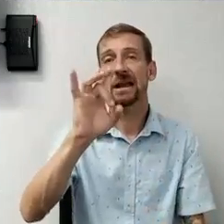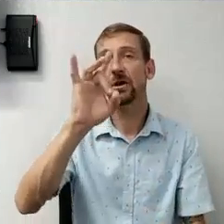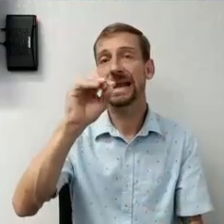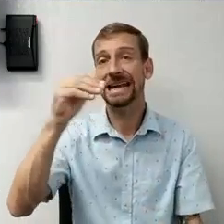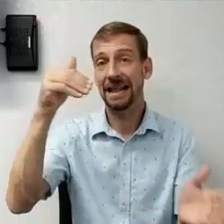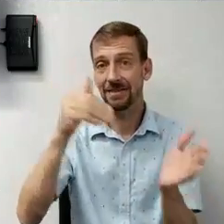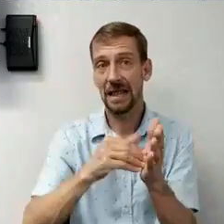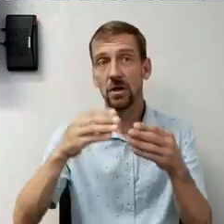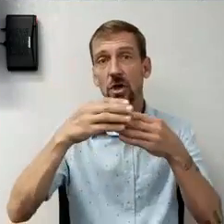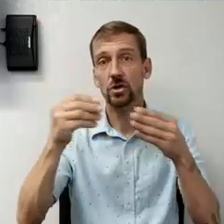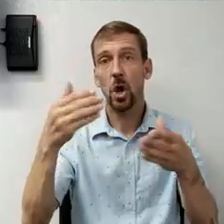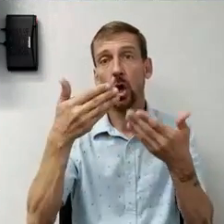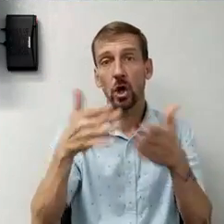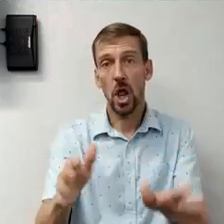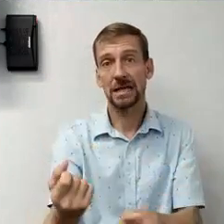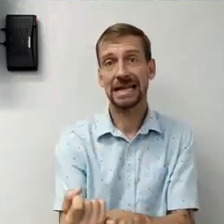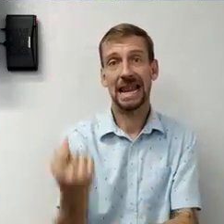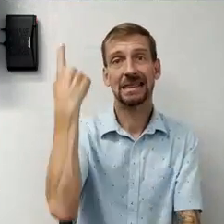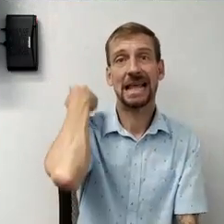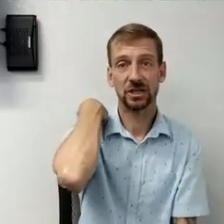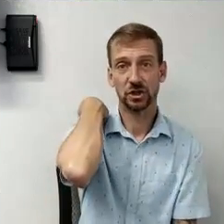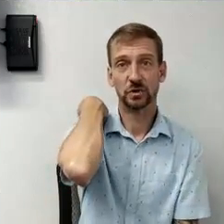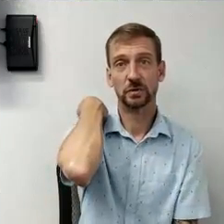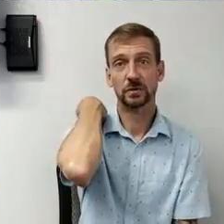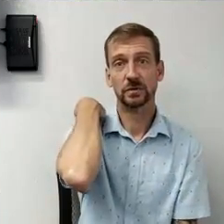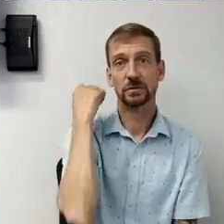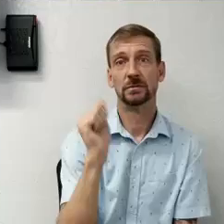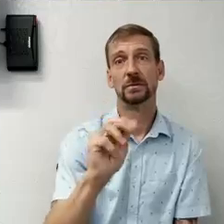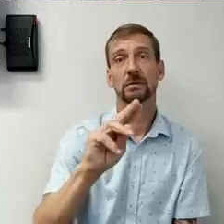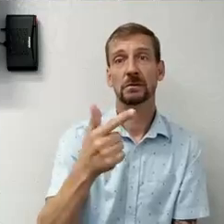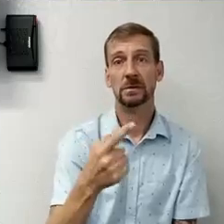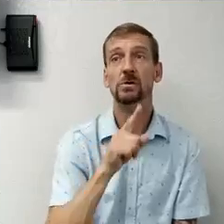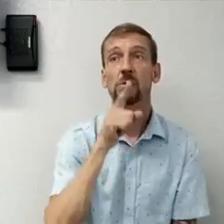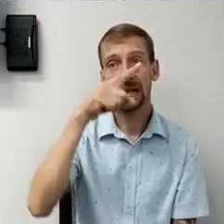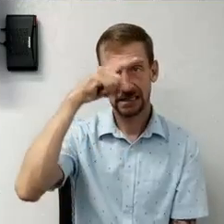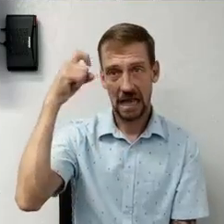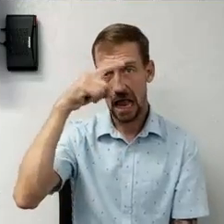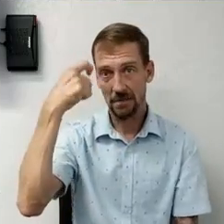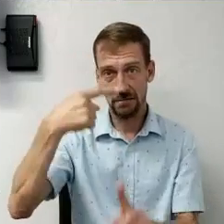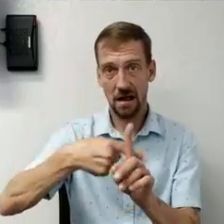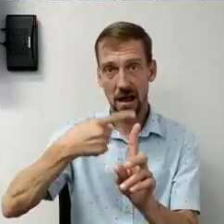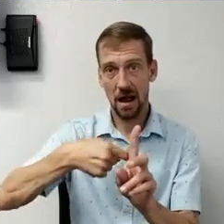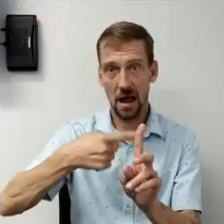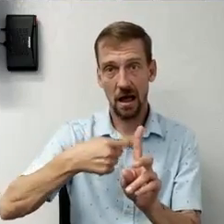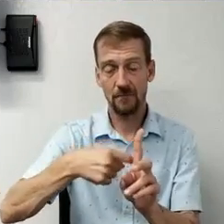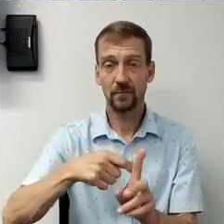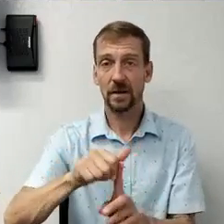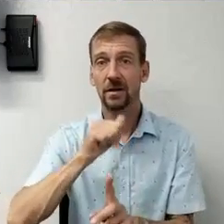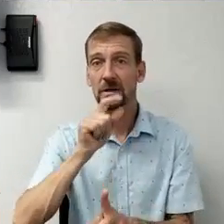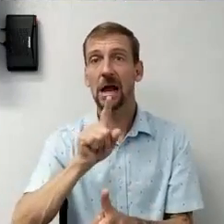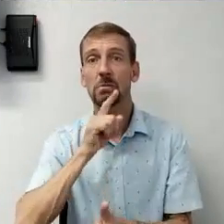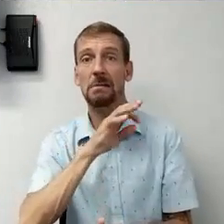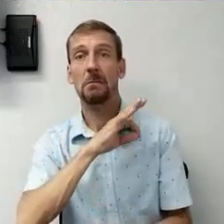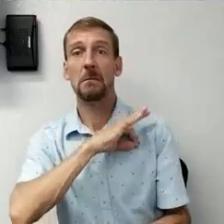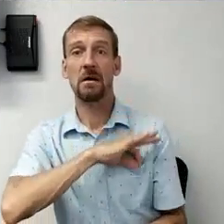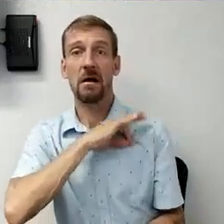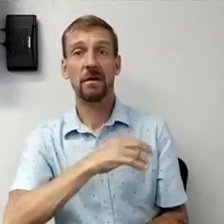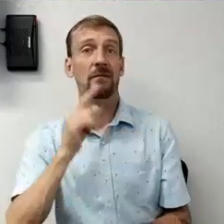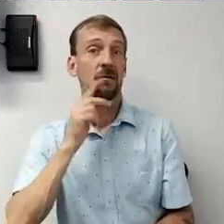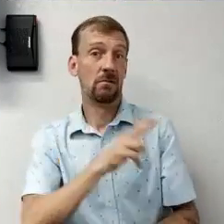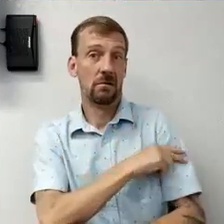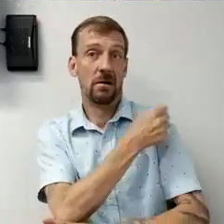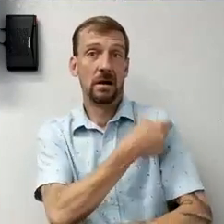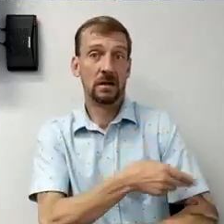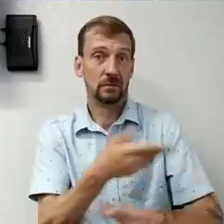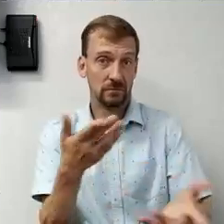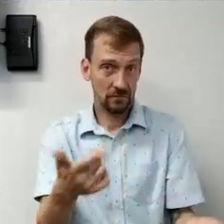$980,000 loss last year in August. So the summer months don't tend to be really profitable months for hospitals